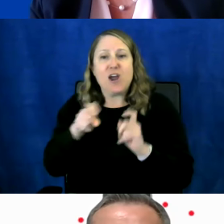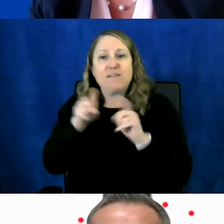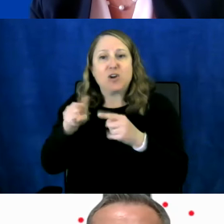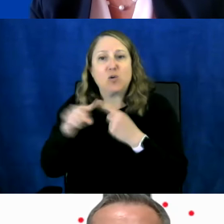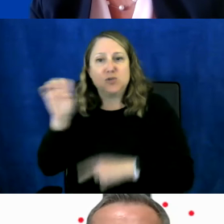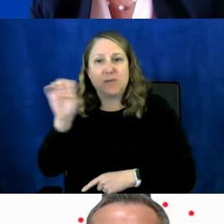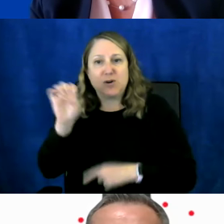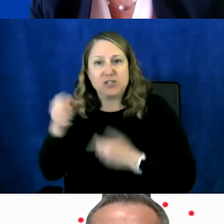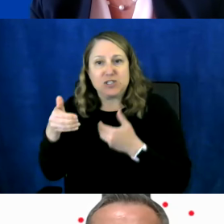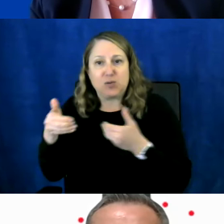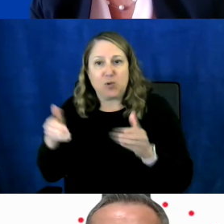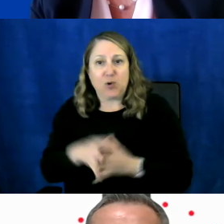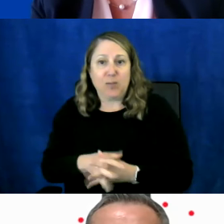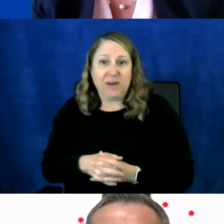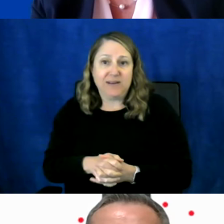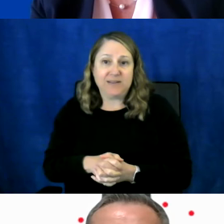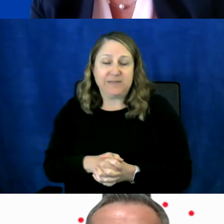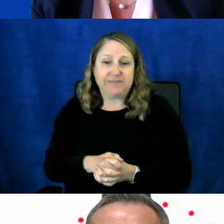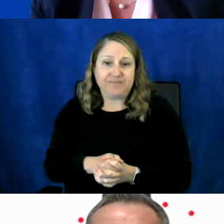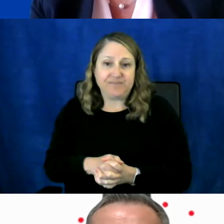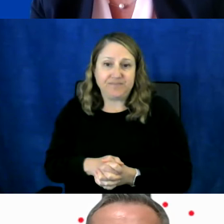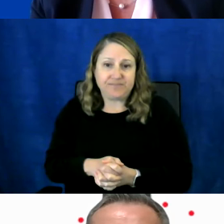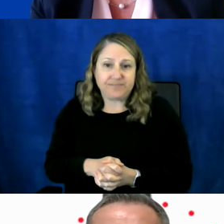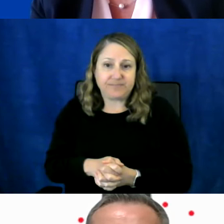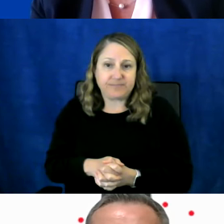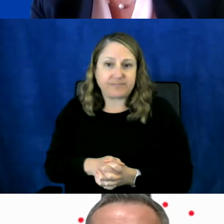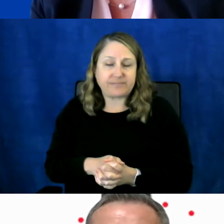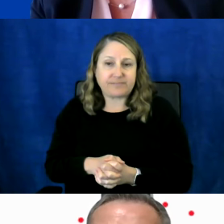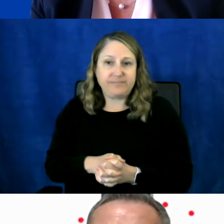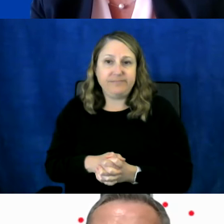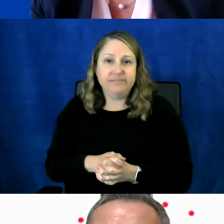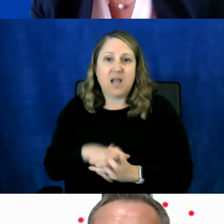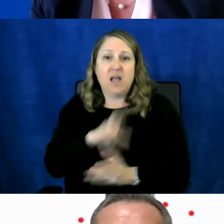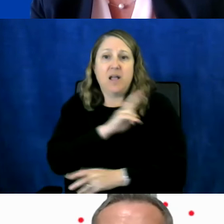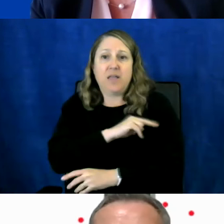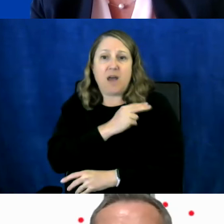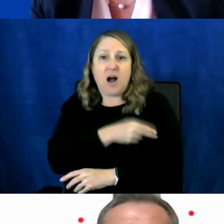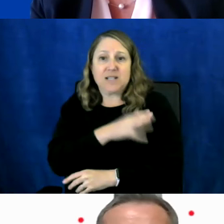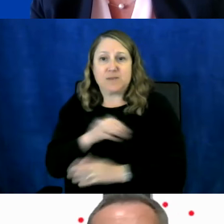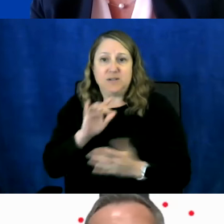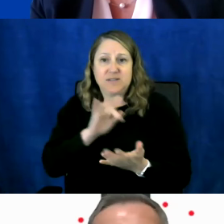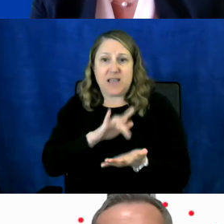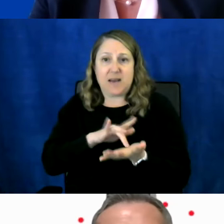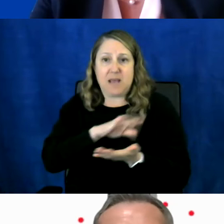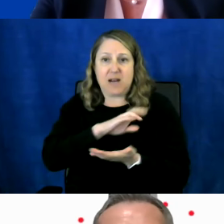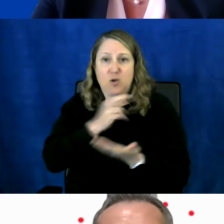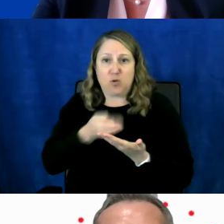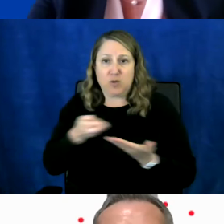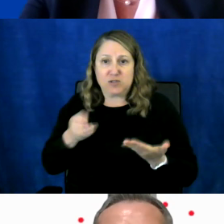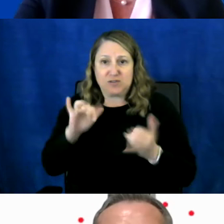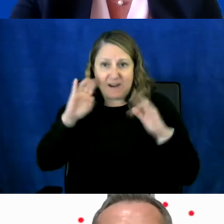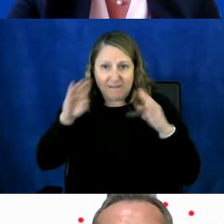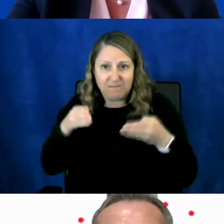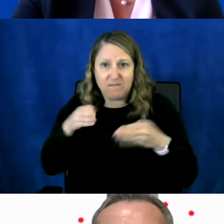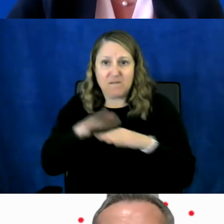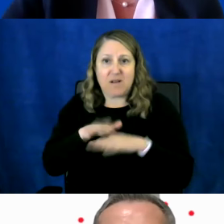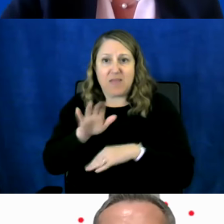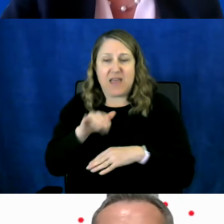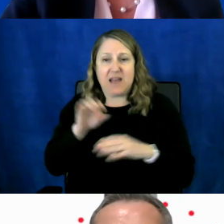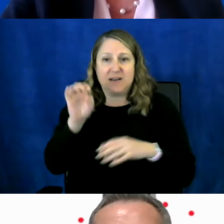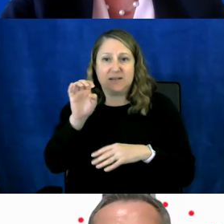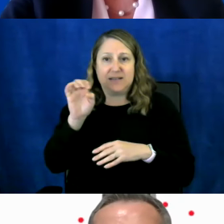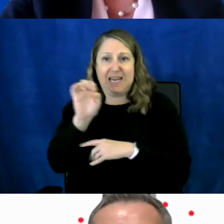room. And all of the hospital and medical resources are now realigned around this emergency room point